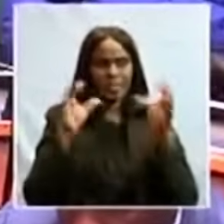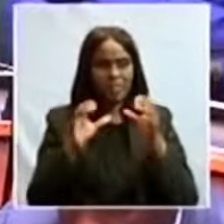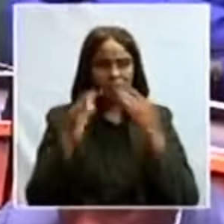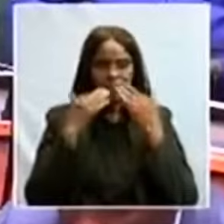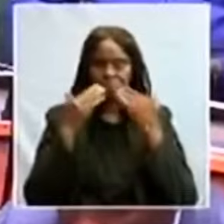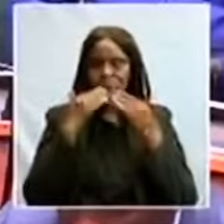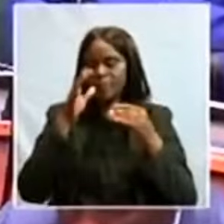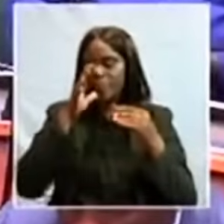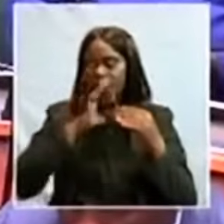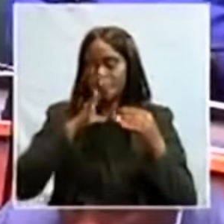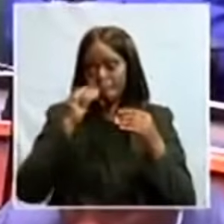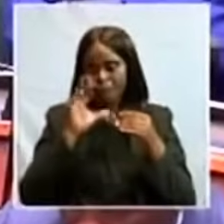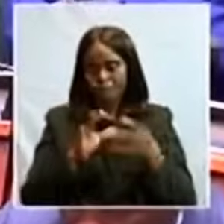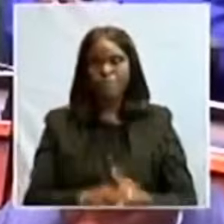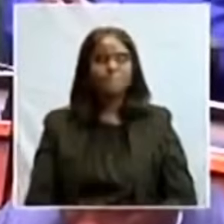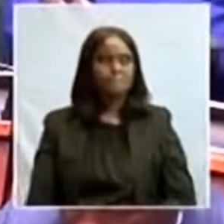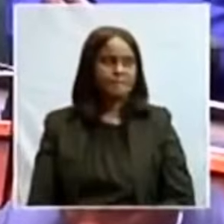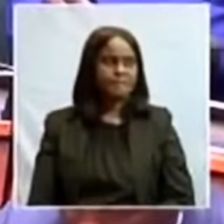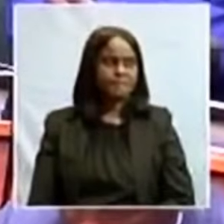you, Madam Speaker.